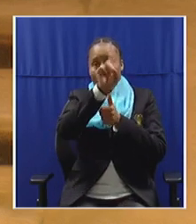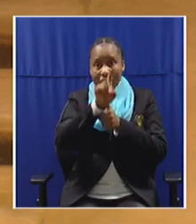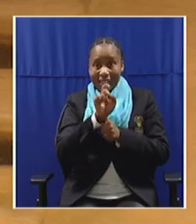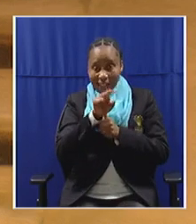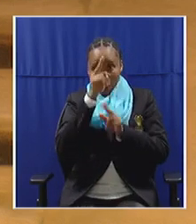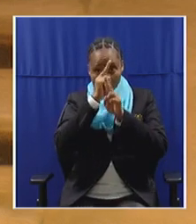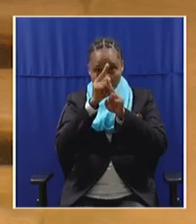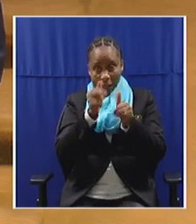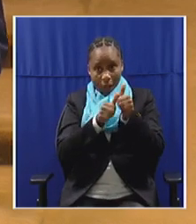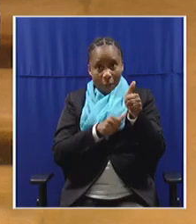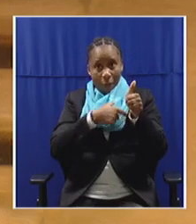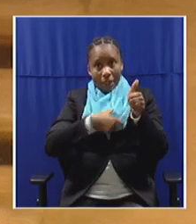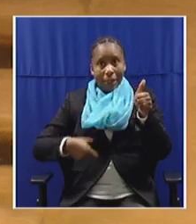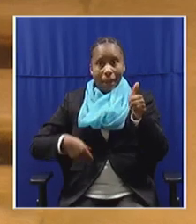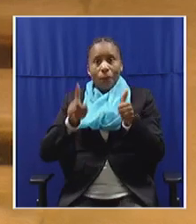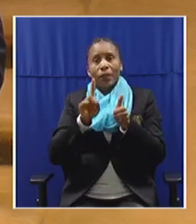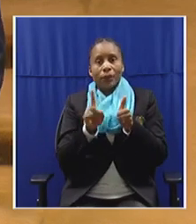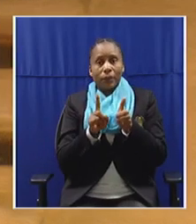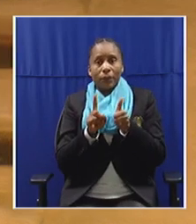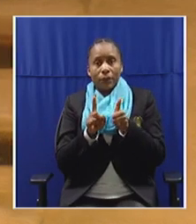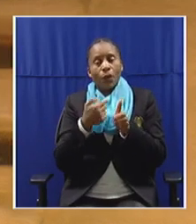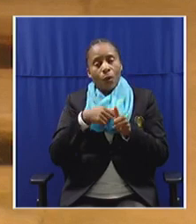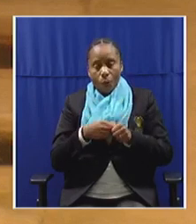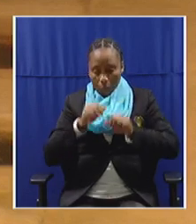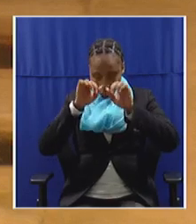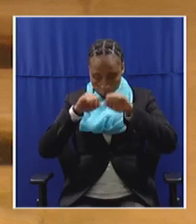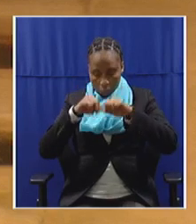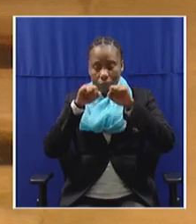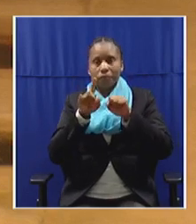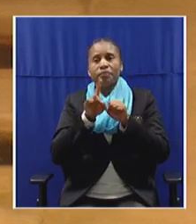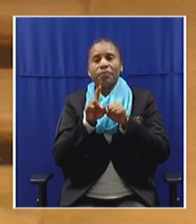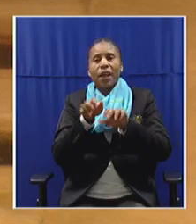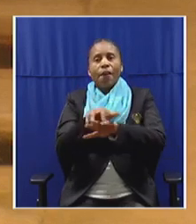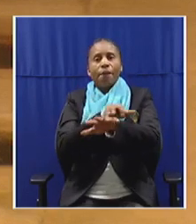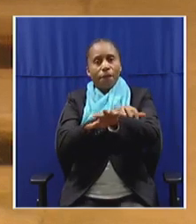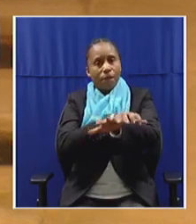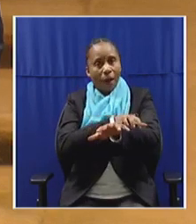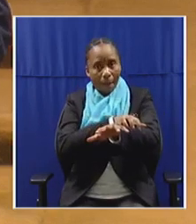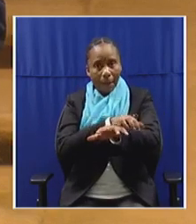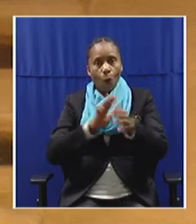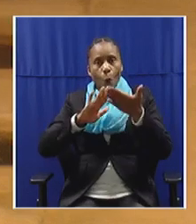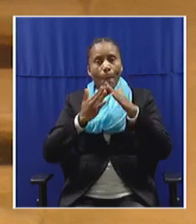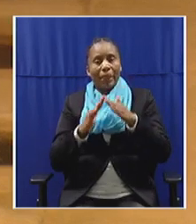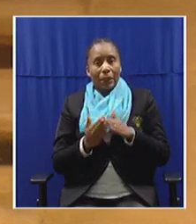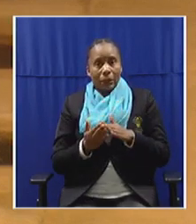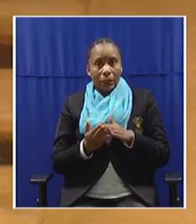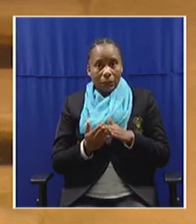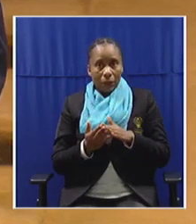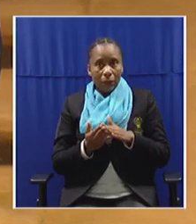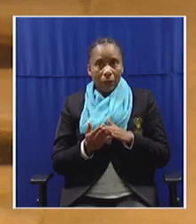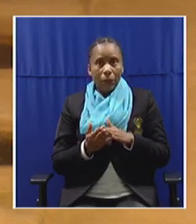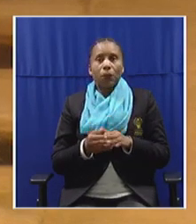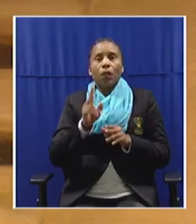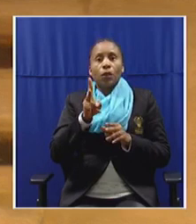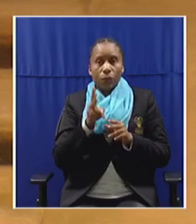Deputy President is, we acknowledge, and the farming community also are thankful